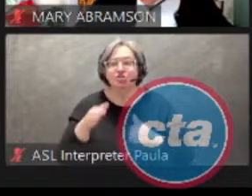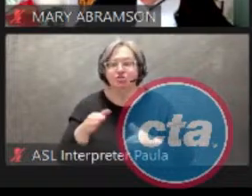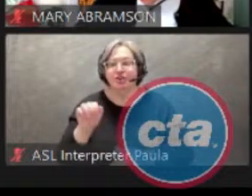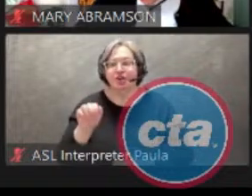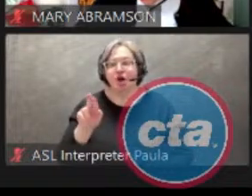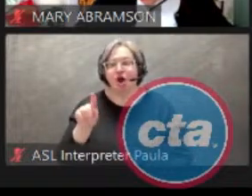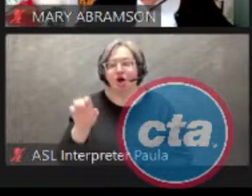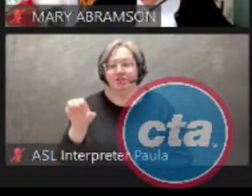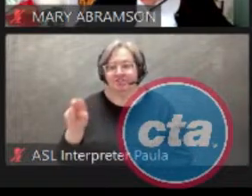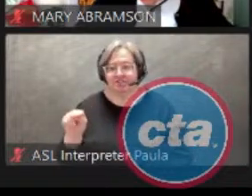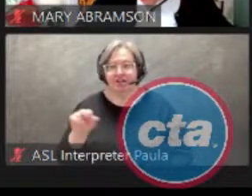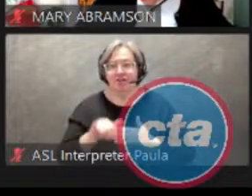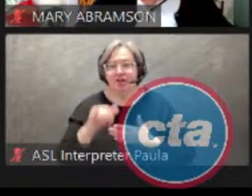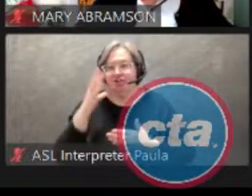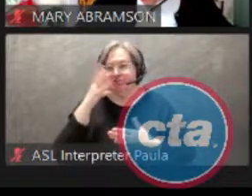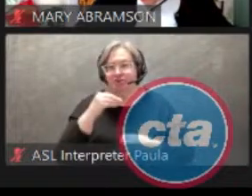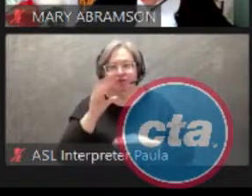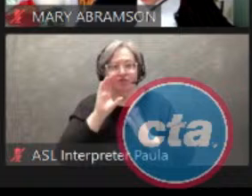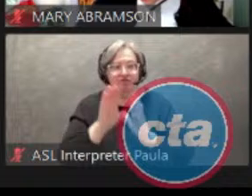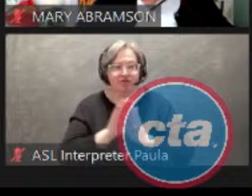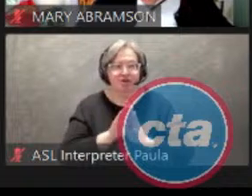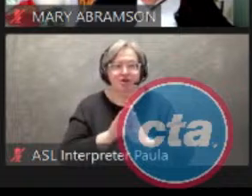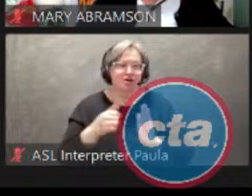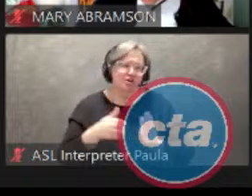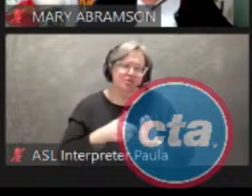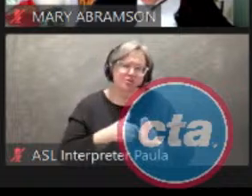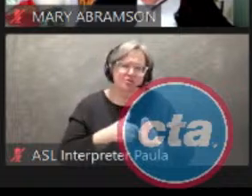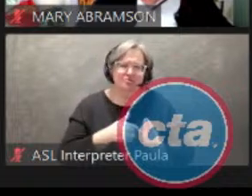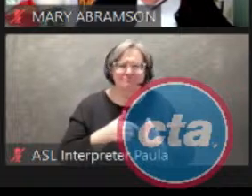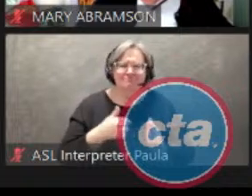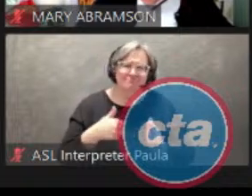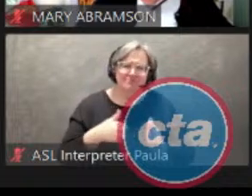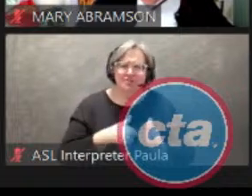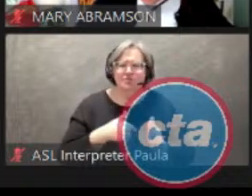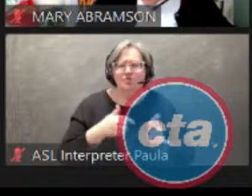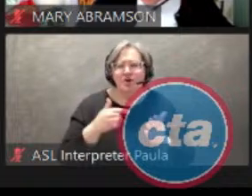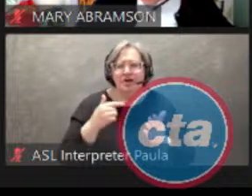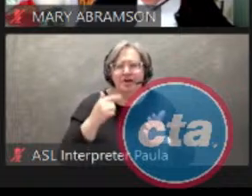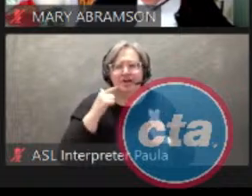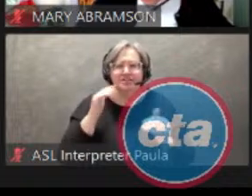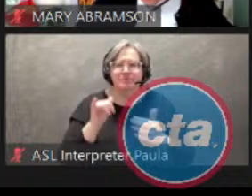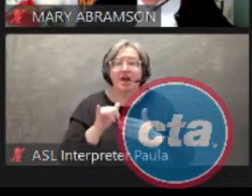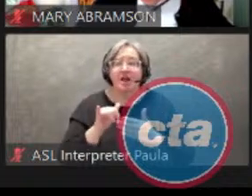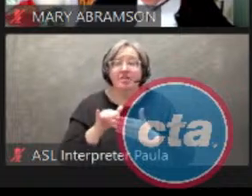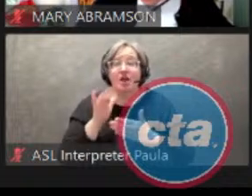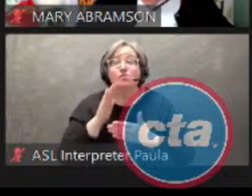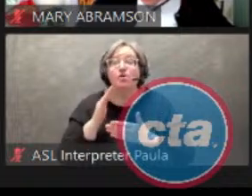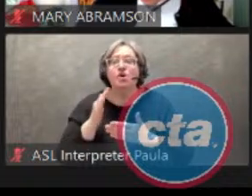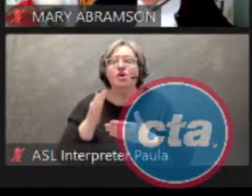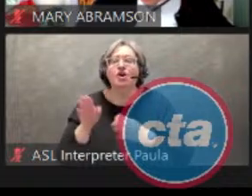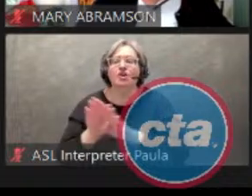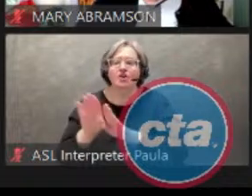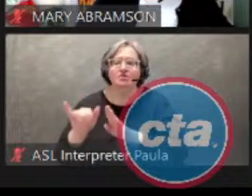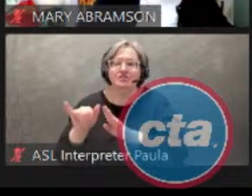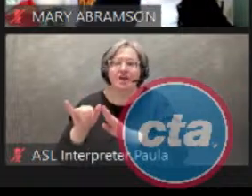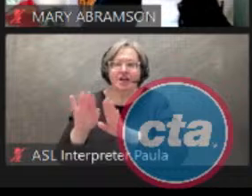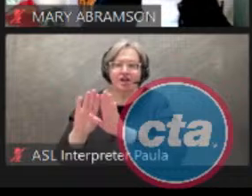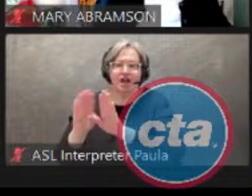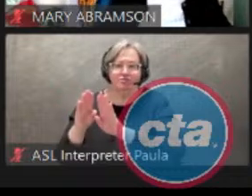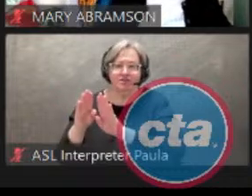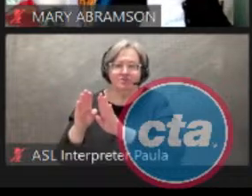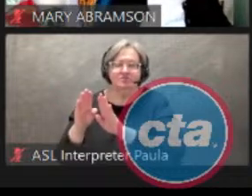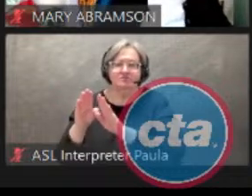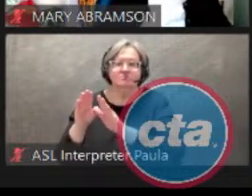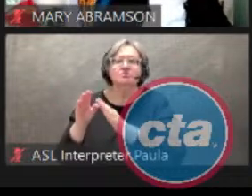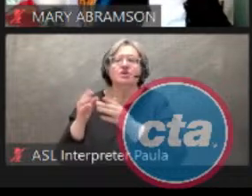a beautiful rendering, which we're expecting to have start. This entrance will actually close while the station is